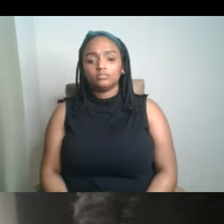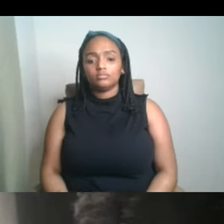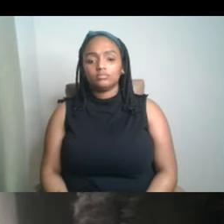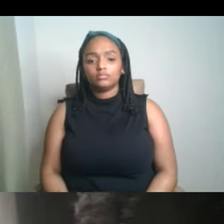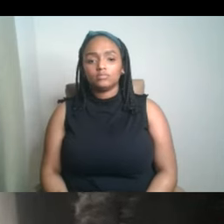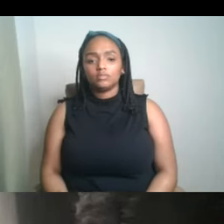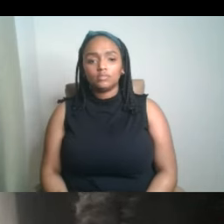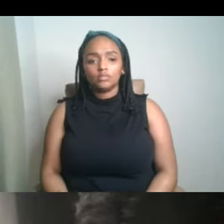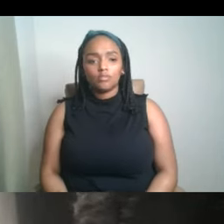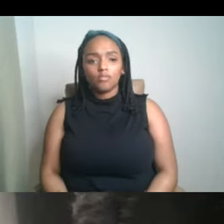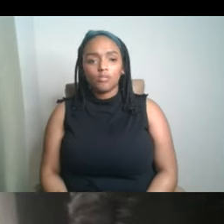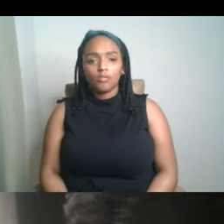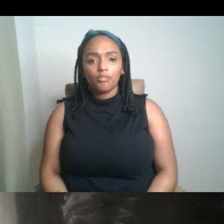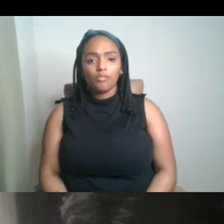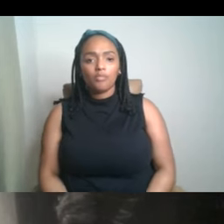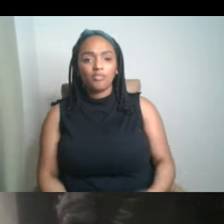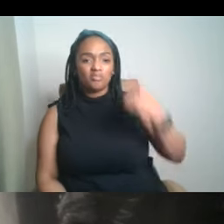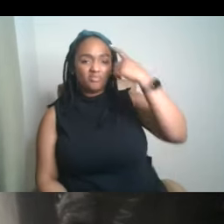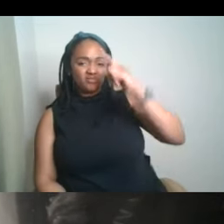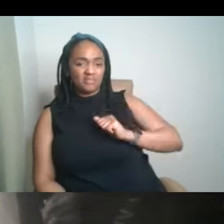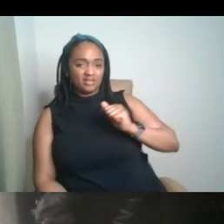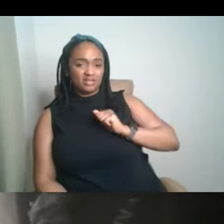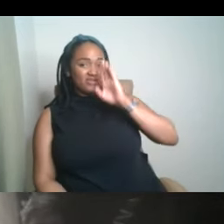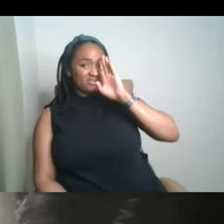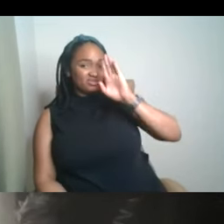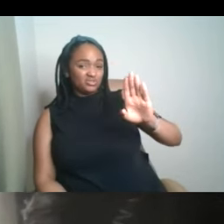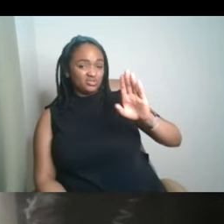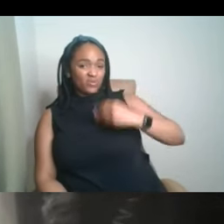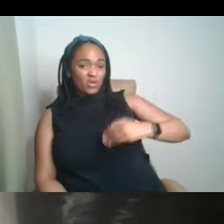As the straight white guy, I might say something.